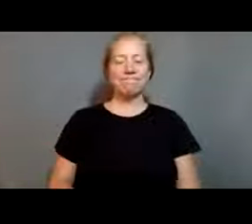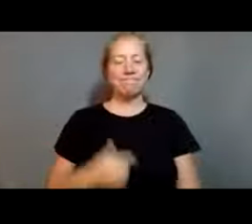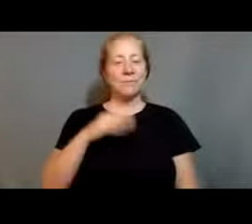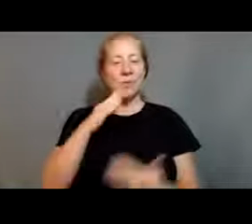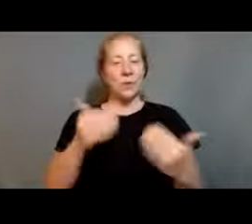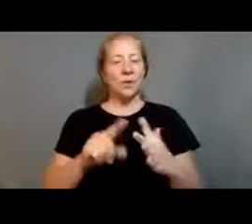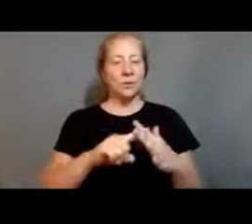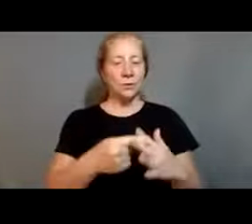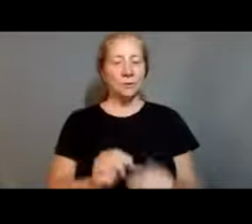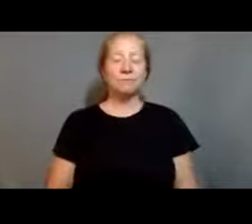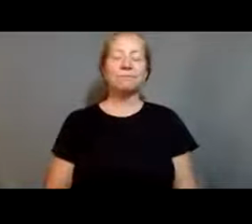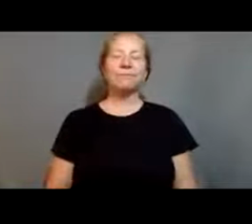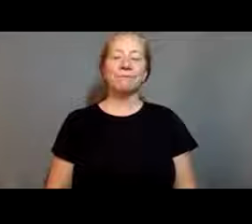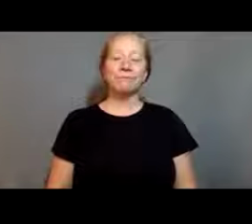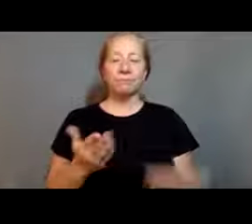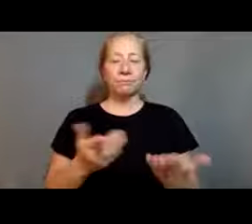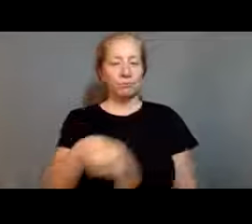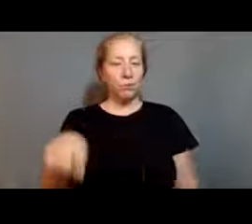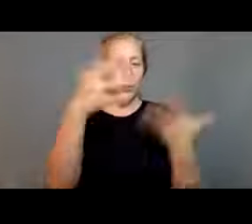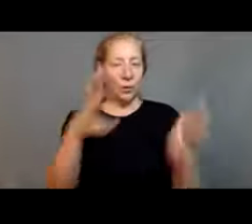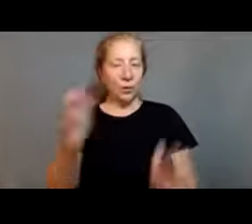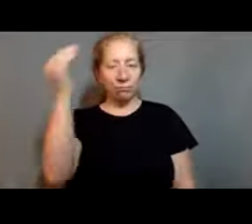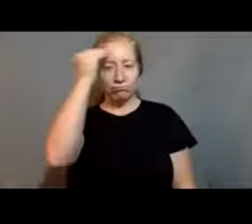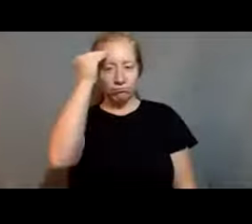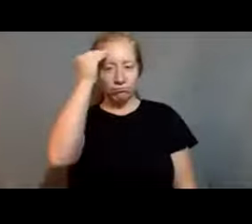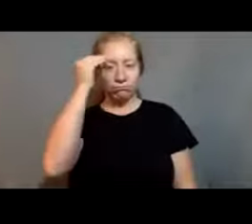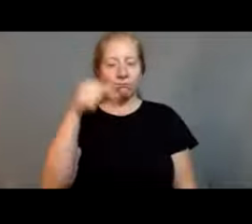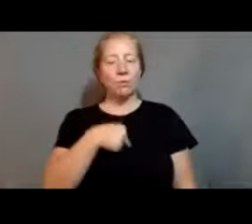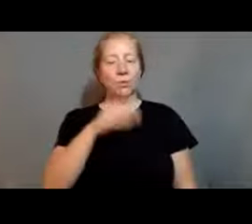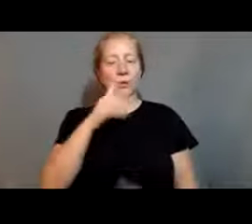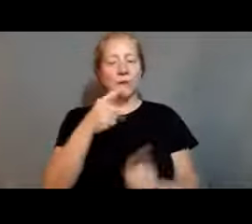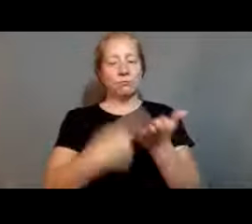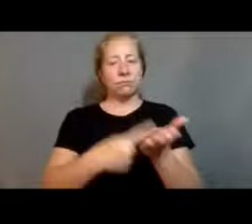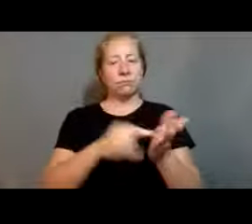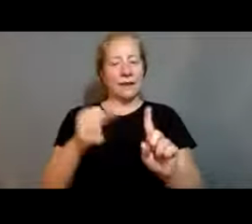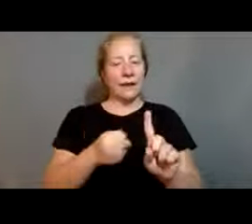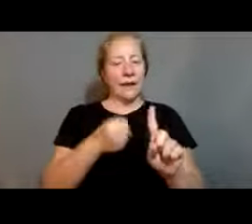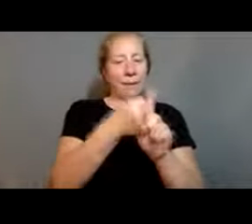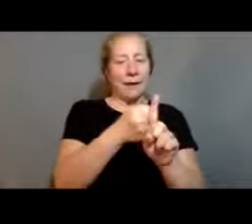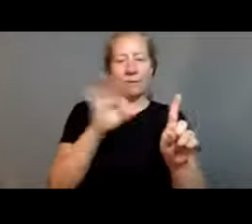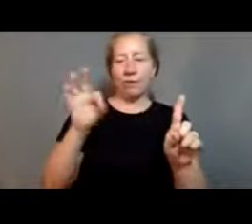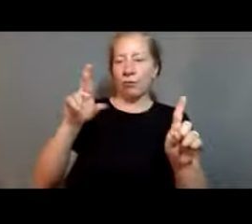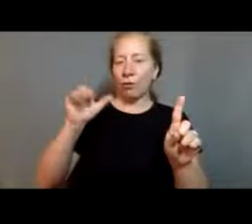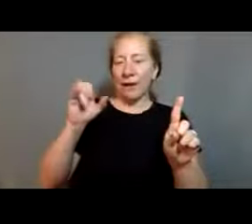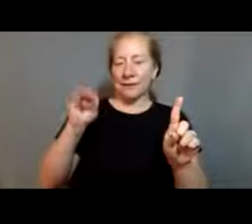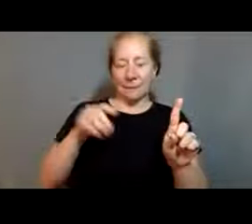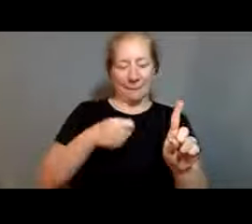So as you all are aware, we're going to talk about the impact of racism on the health of